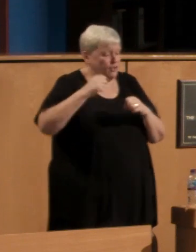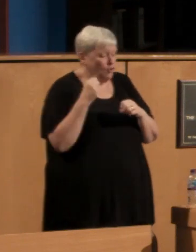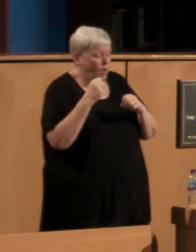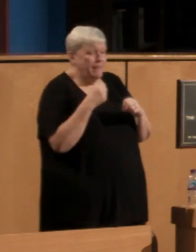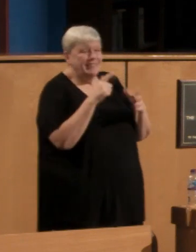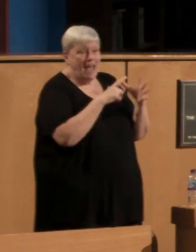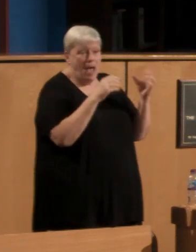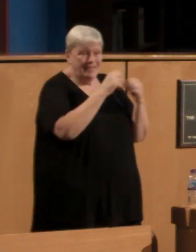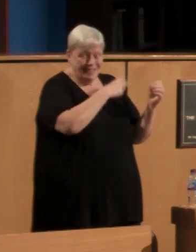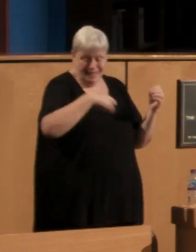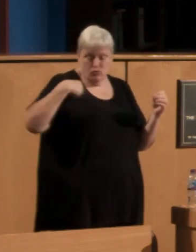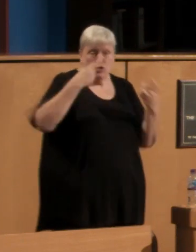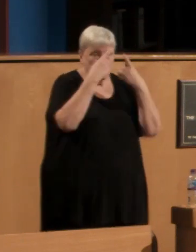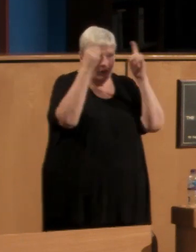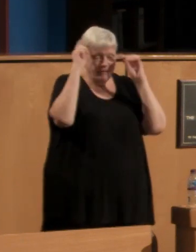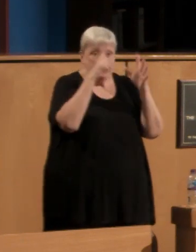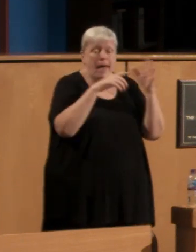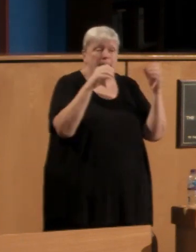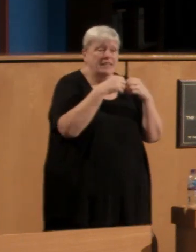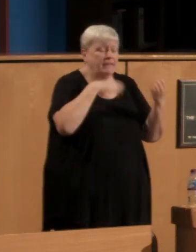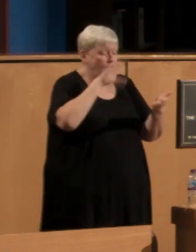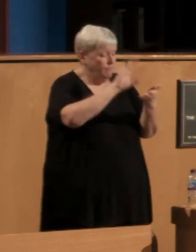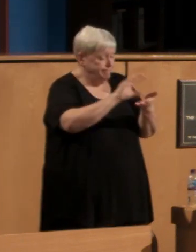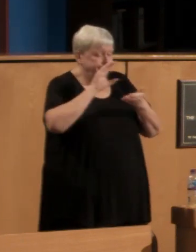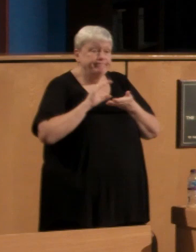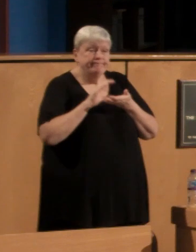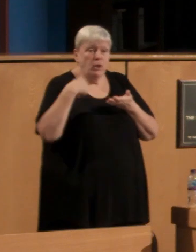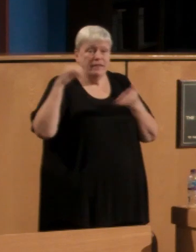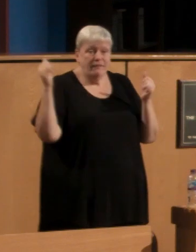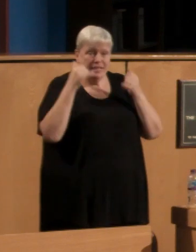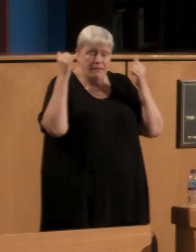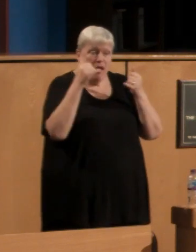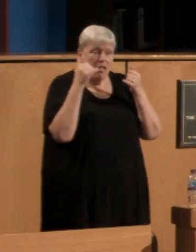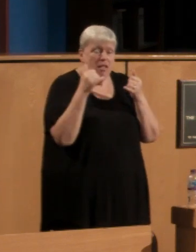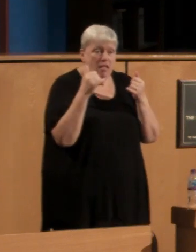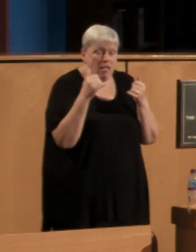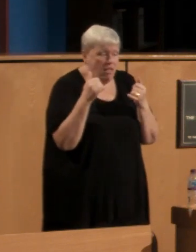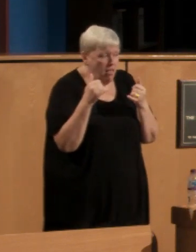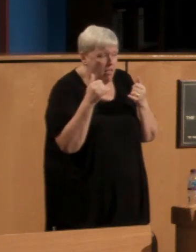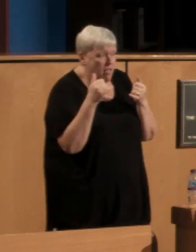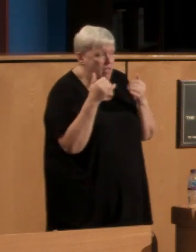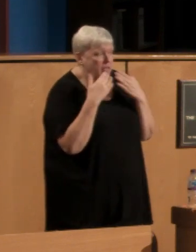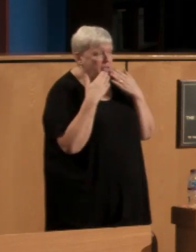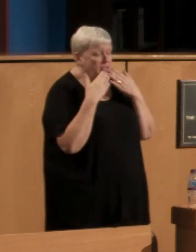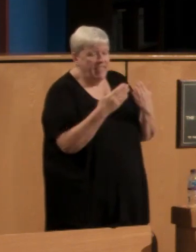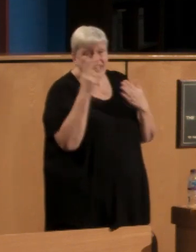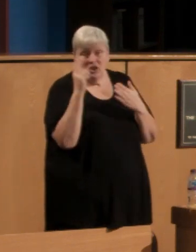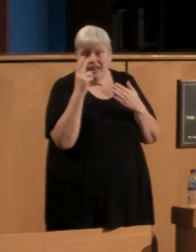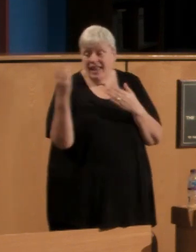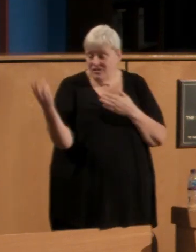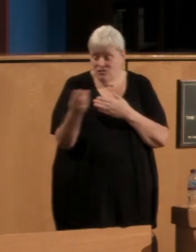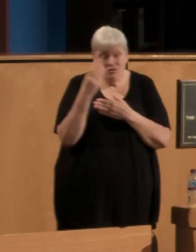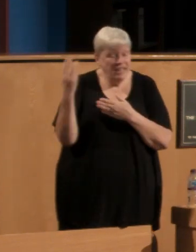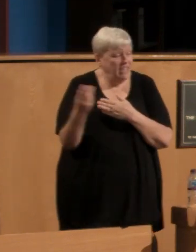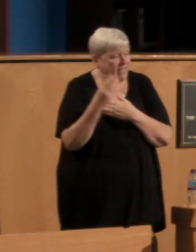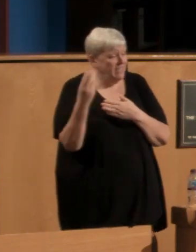Aberdeen City Council, and the University of Aberdeen for their generous funding of the festival. And thank you once again to Bibi, Ever, and